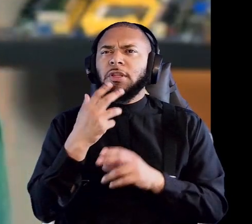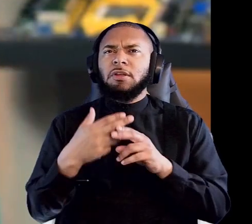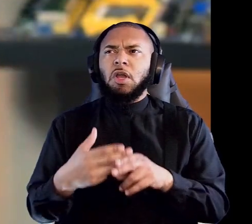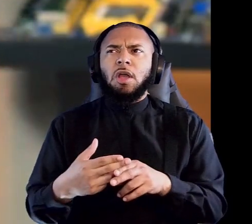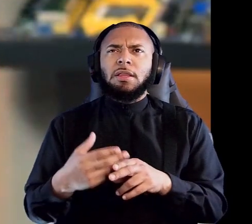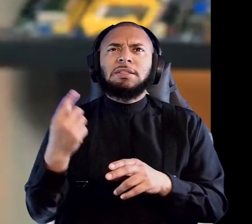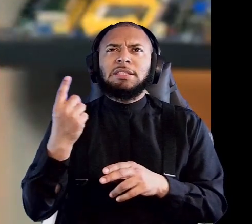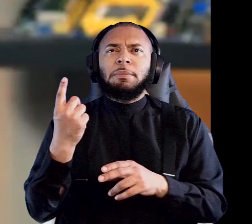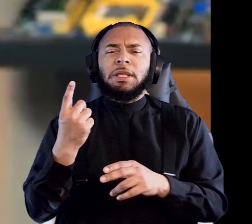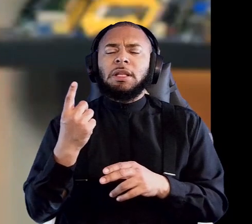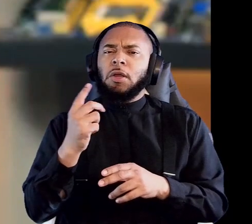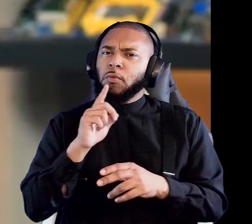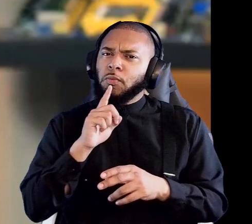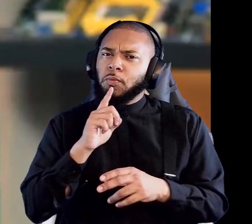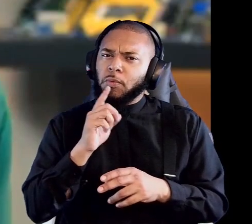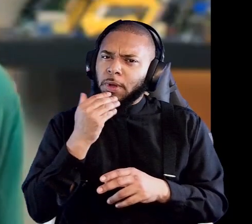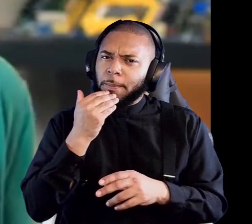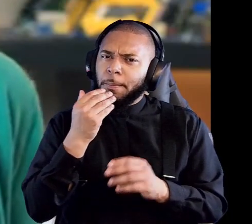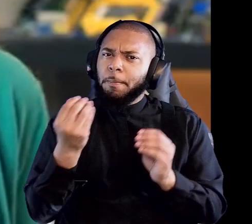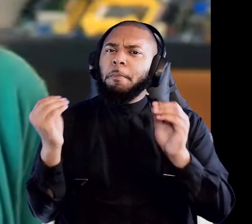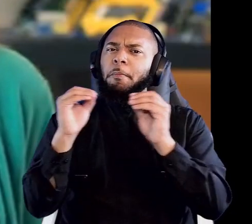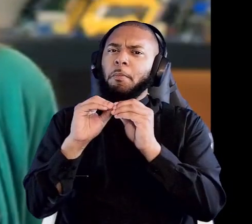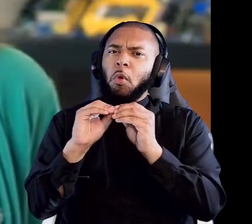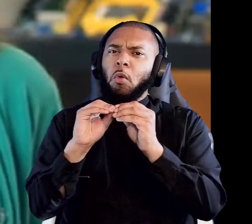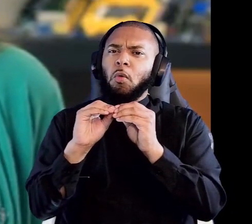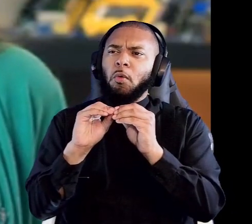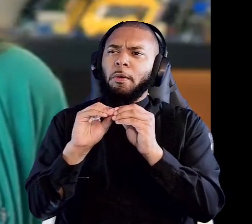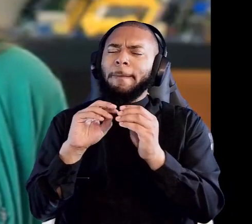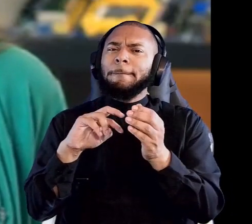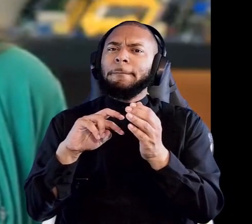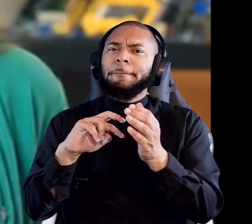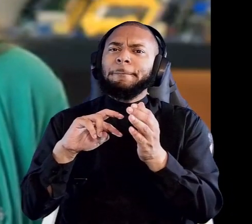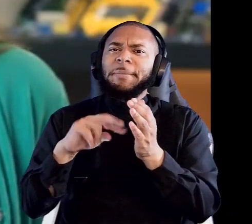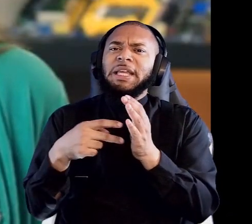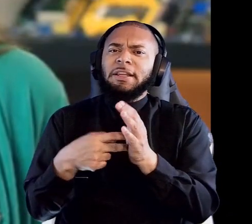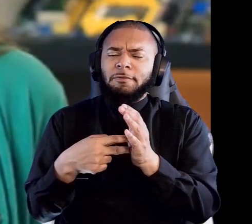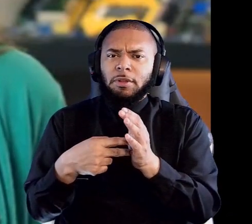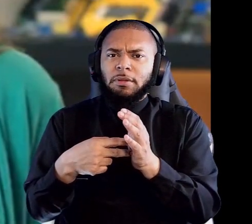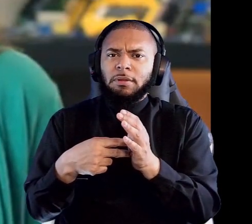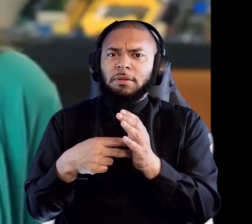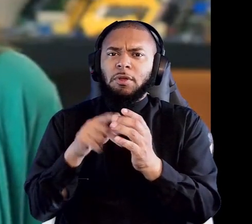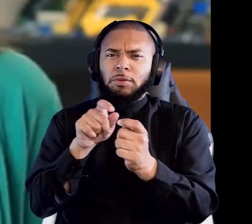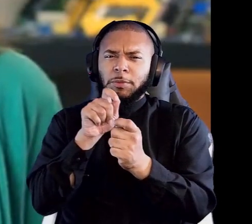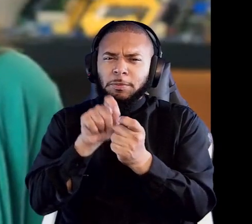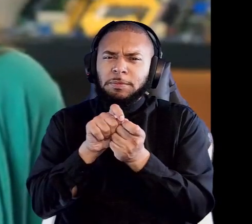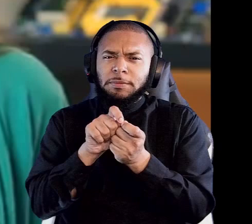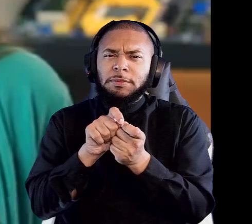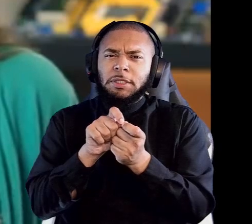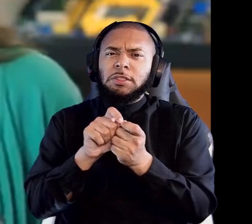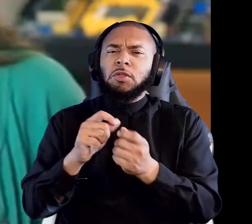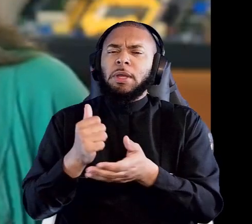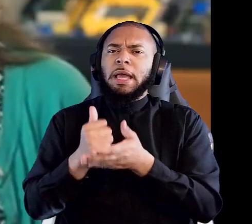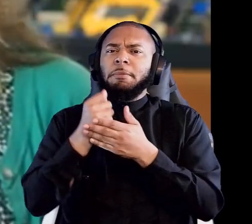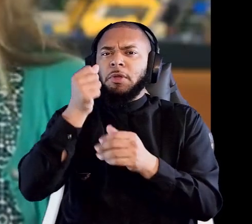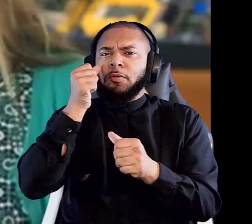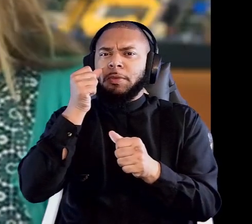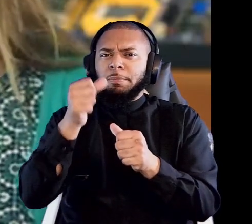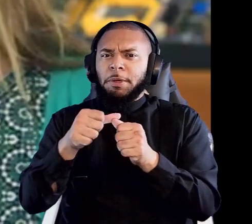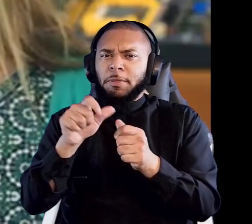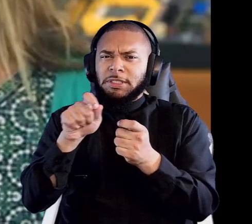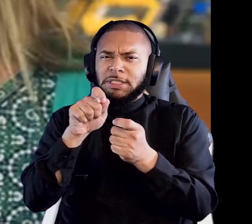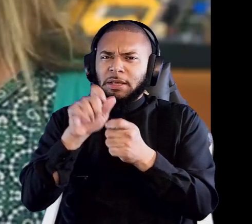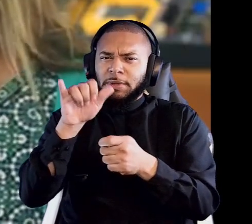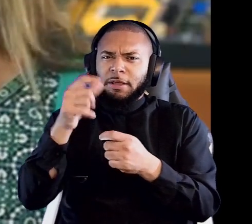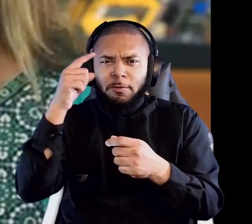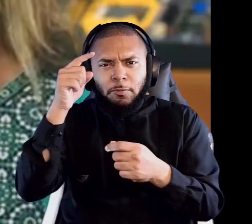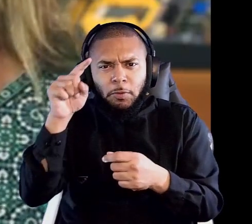something that's meaningful. So later on when I'm using it in a program, I can recall it a little easier. So that's what we're going to